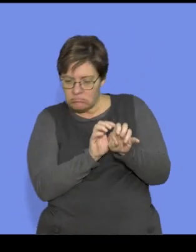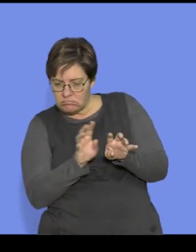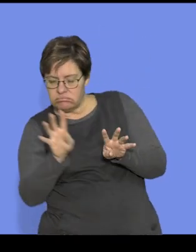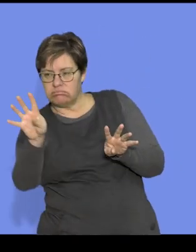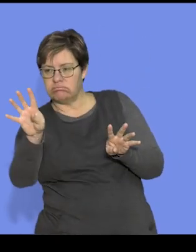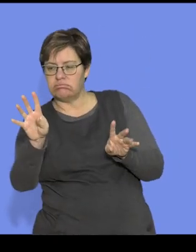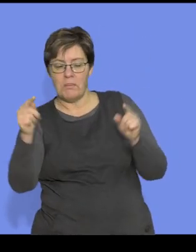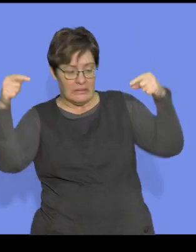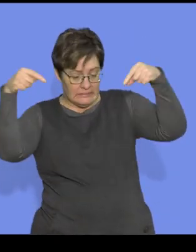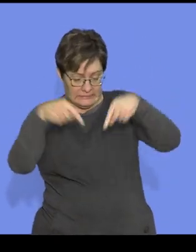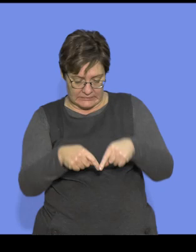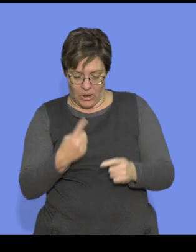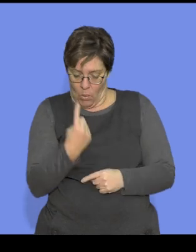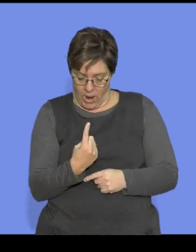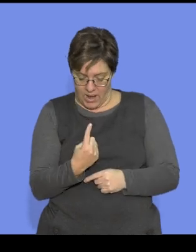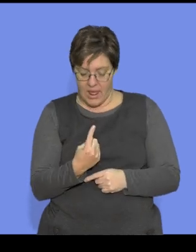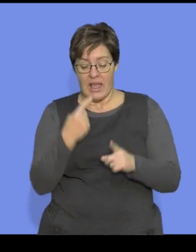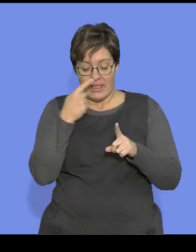right, of the